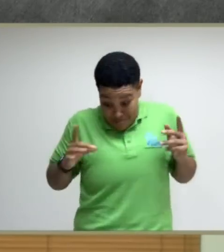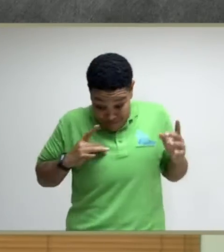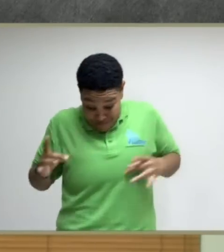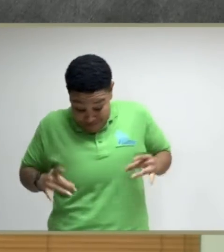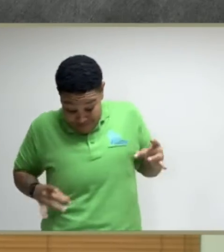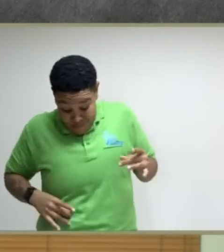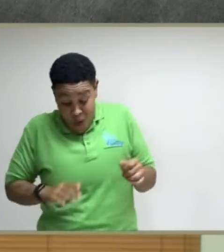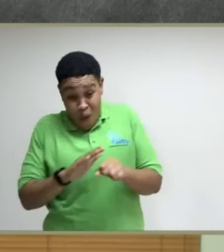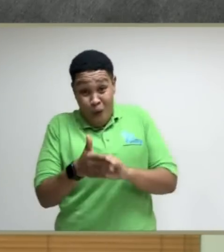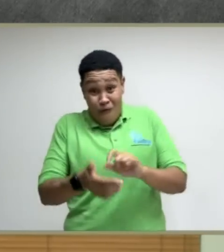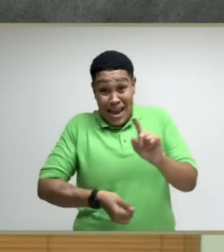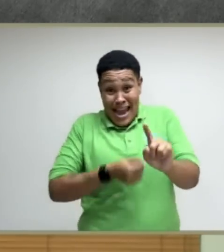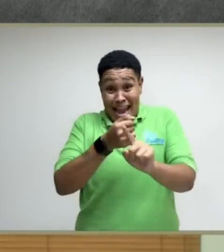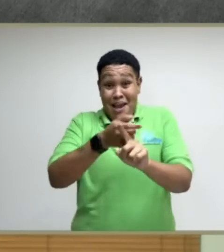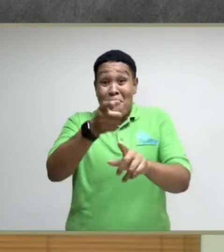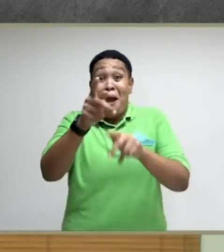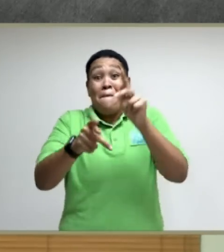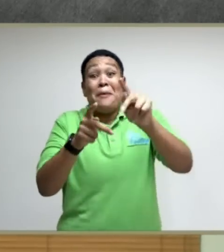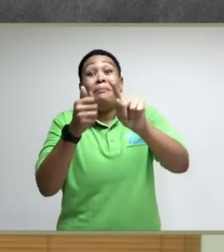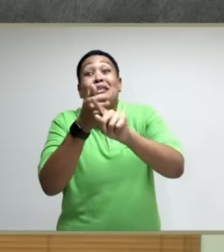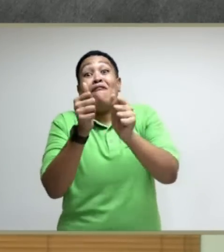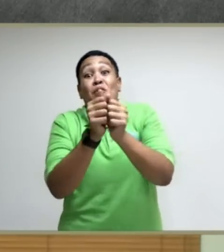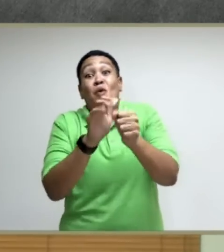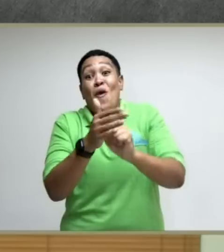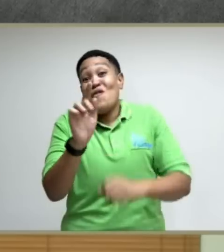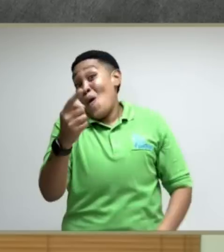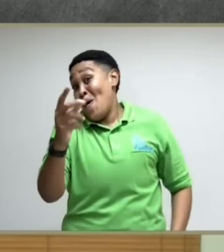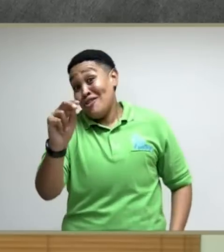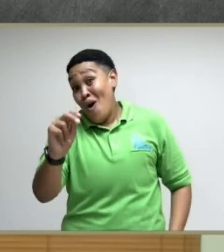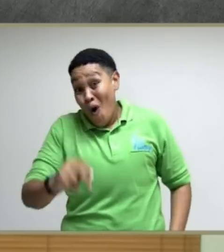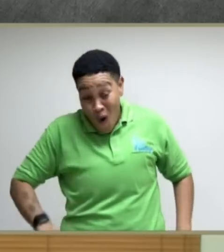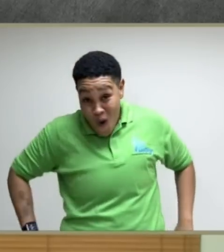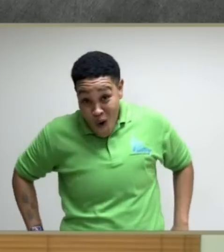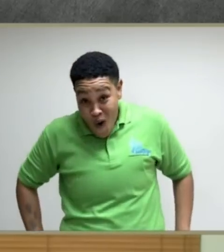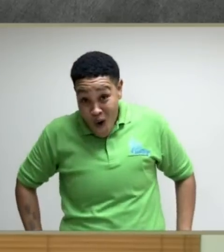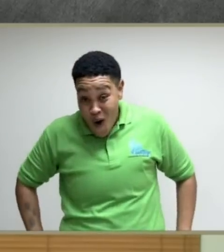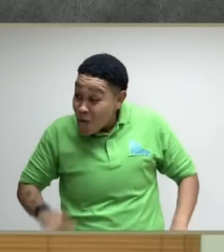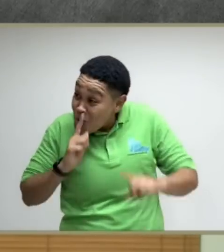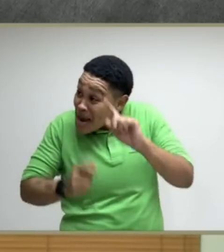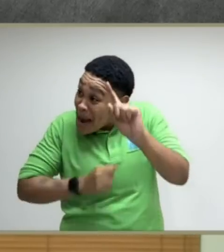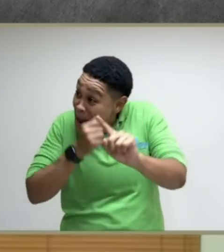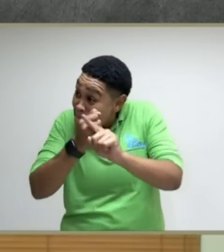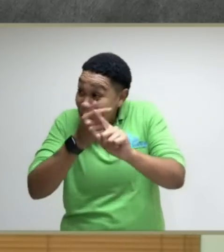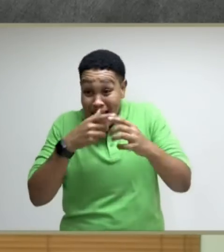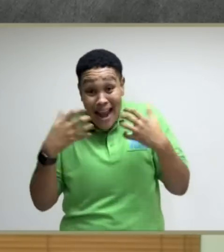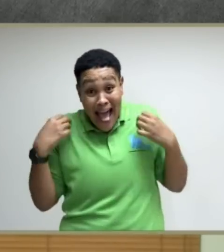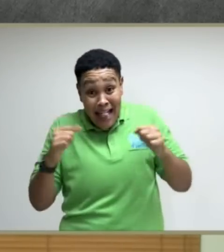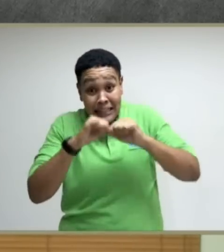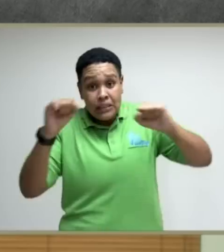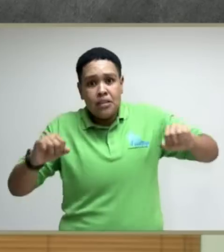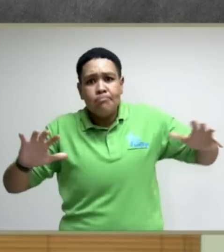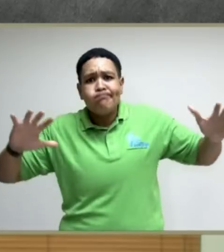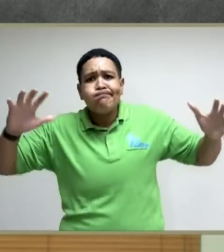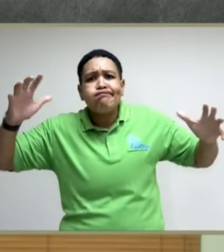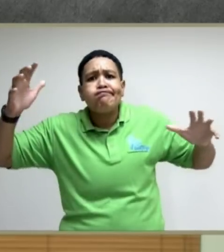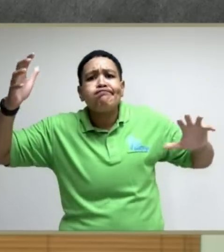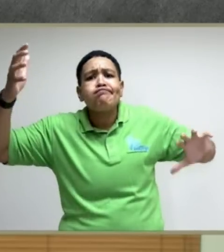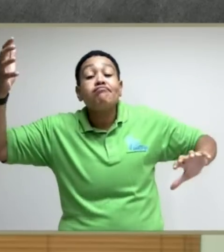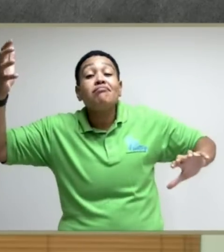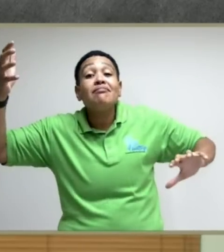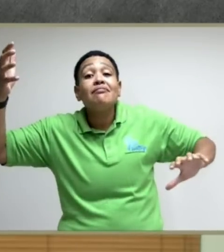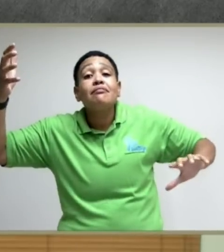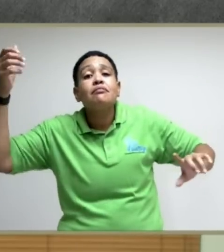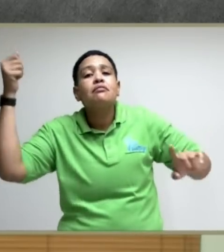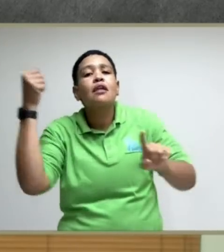only impact on the persons with COVID, but once it affects the health system in this way, it certainly will impact